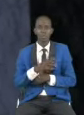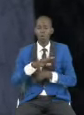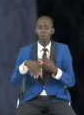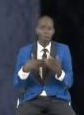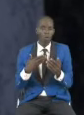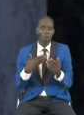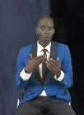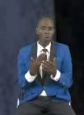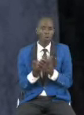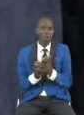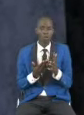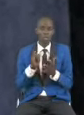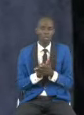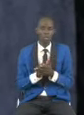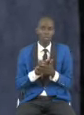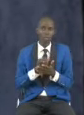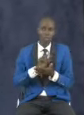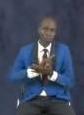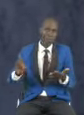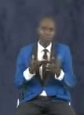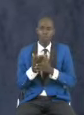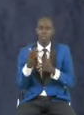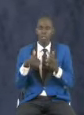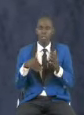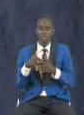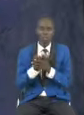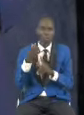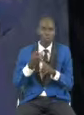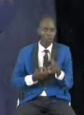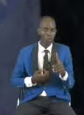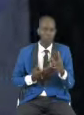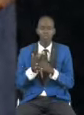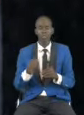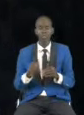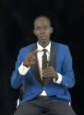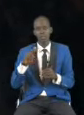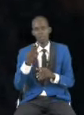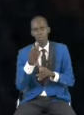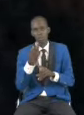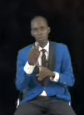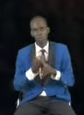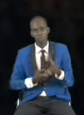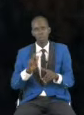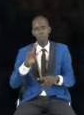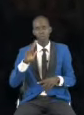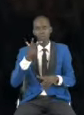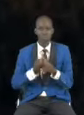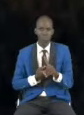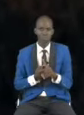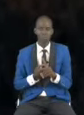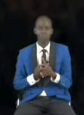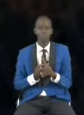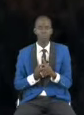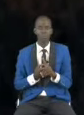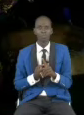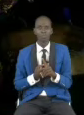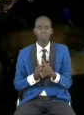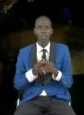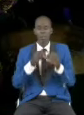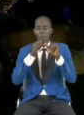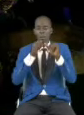month, all the months of the first year, second month, third month. Blessing is coming upon